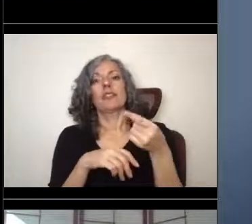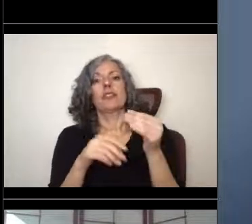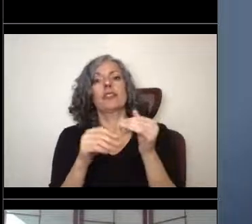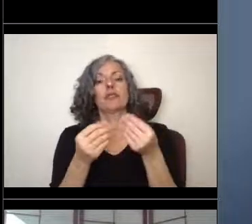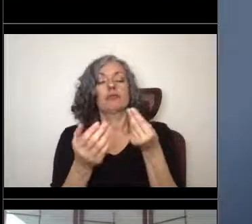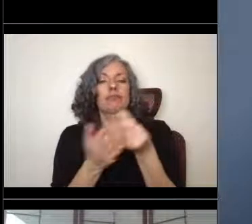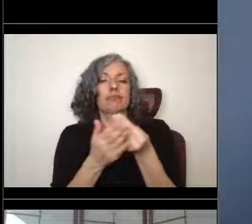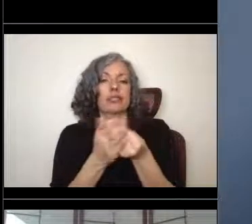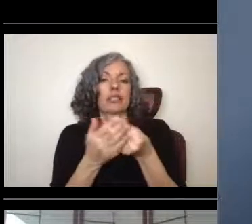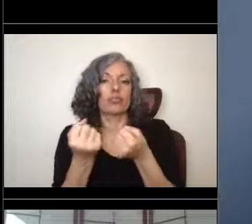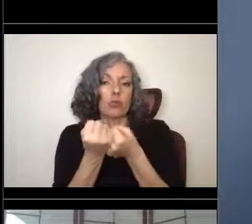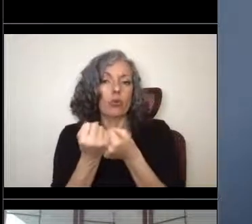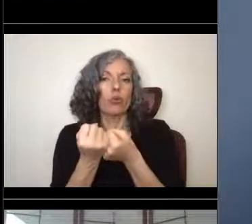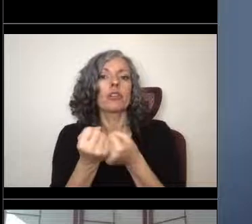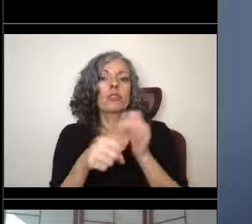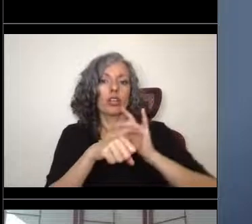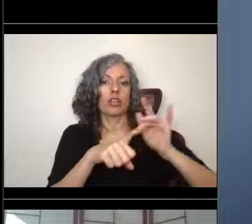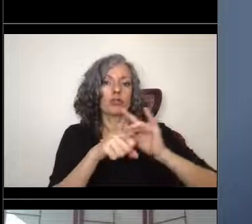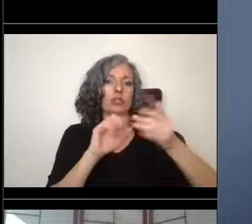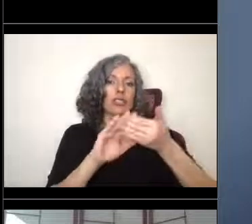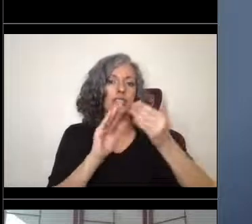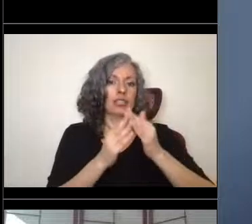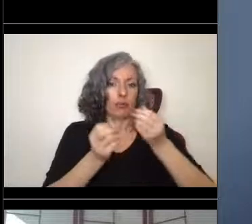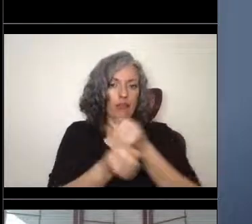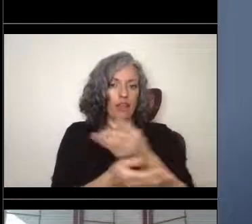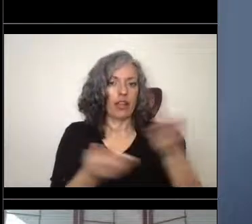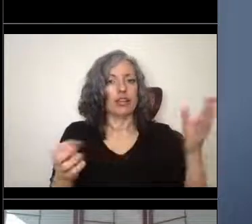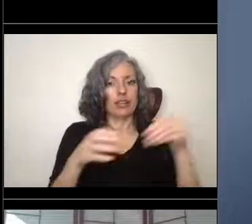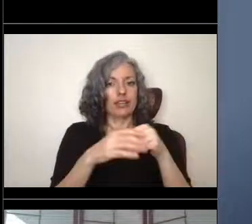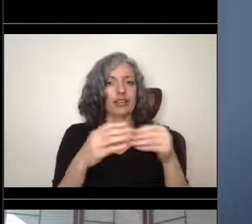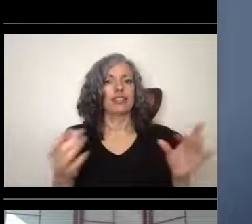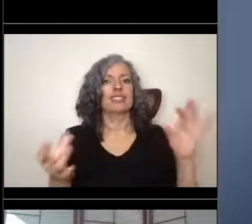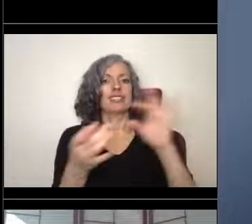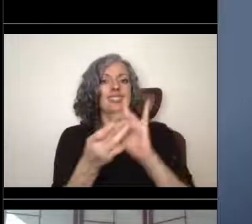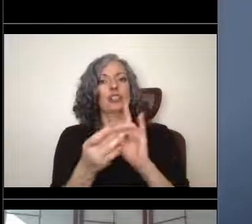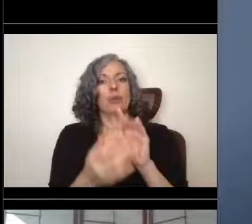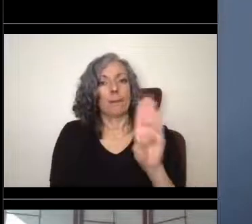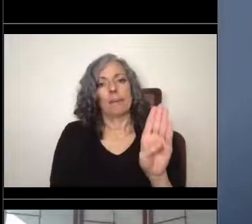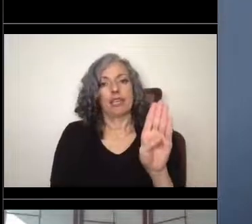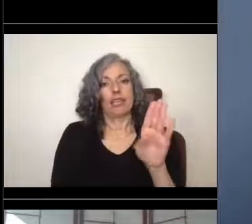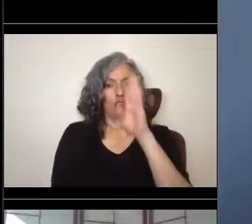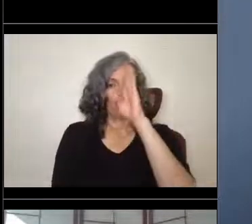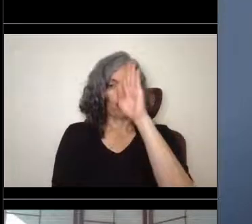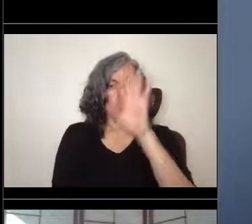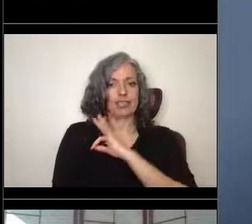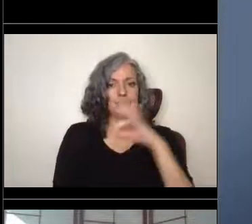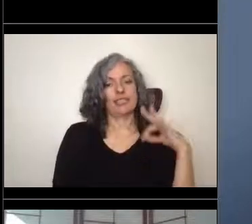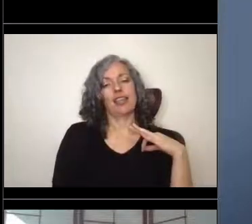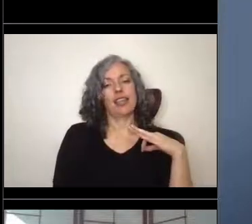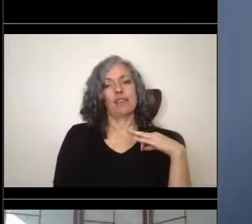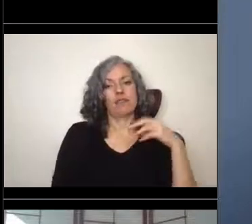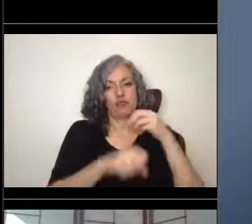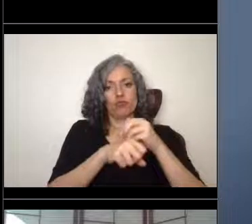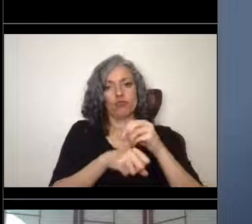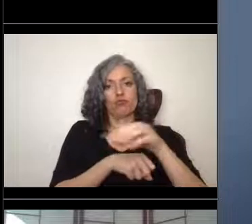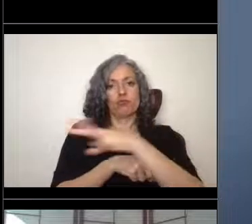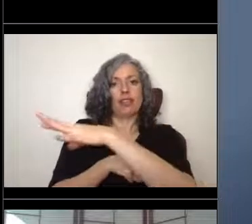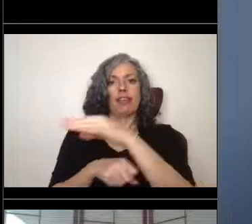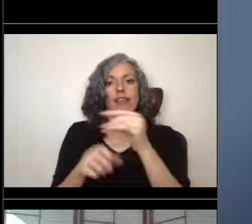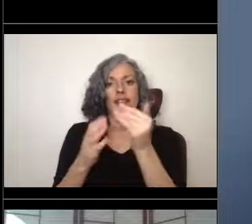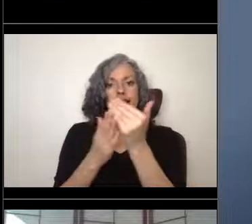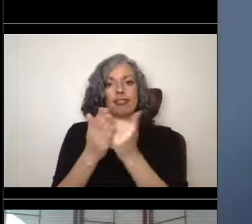of eligible cities as provided in Attachment B, and direct staff to transmit the list of eligible jurisdictions